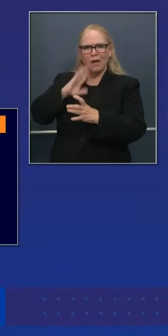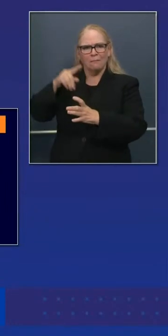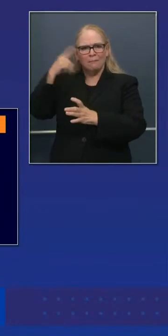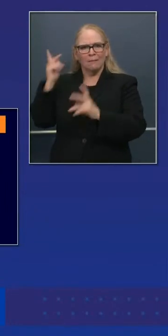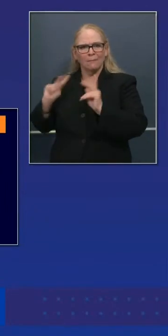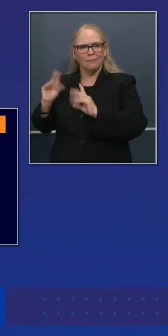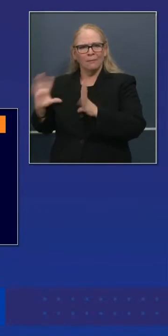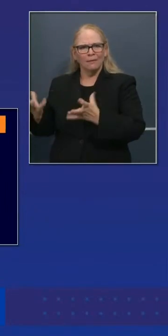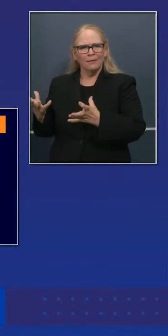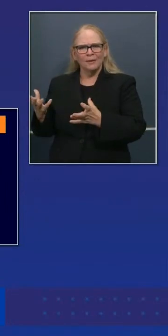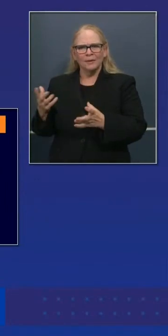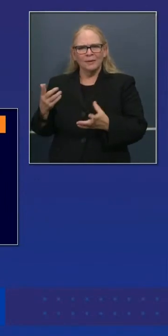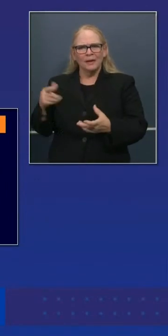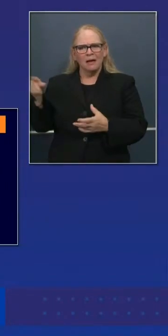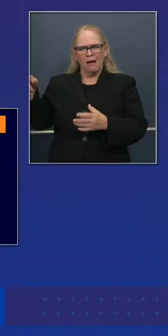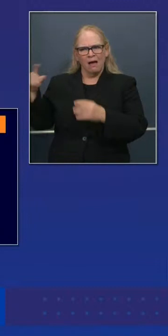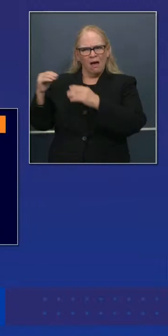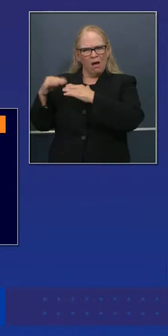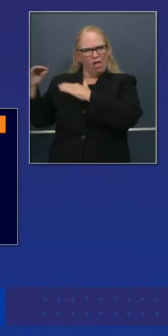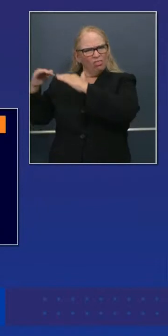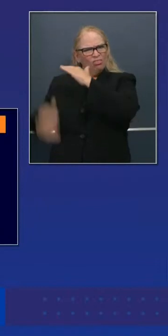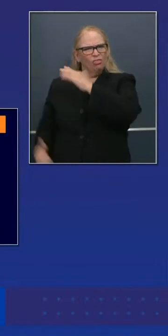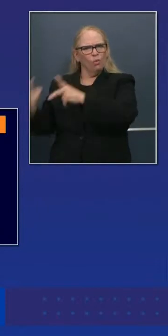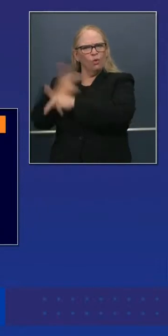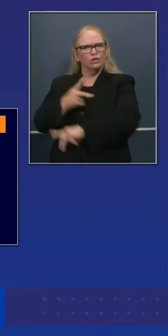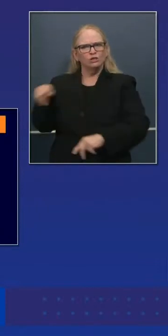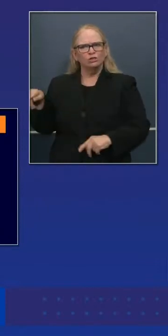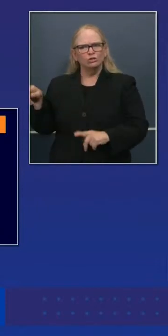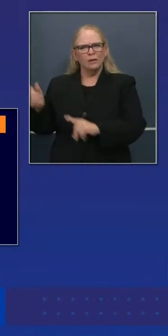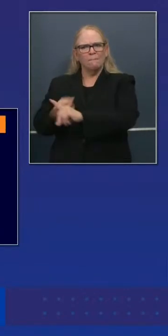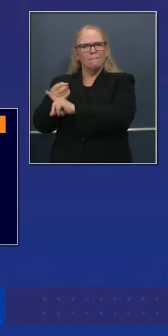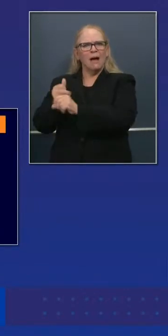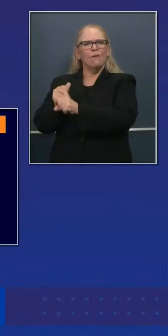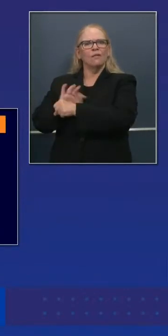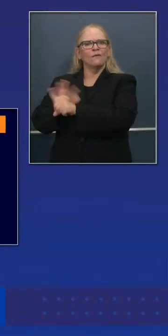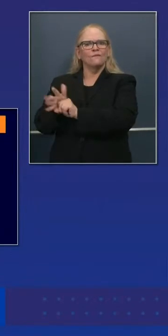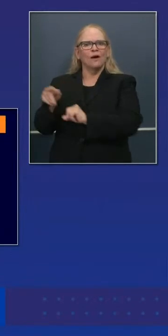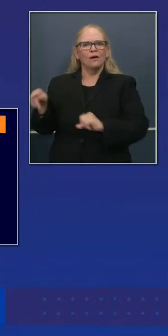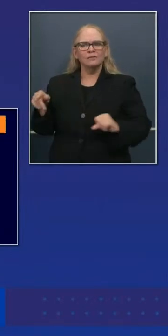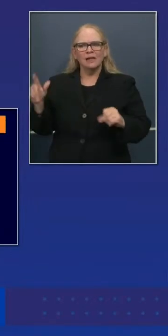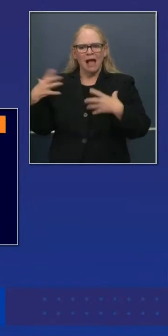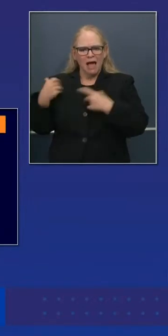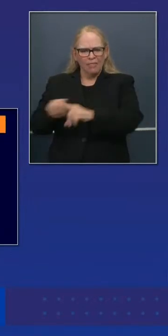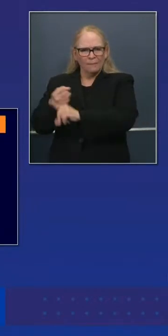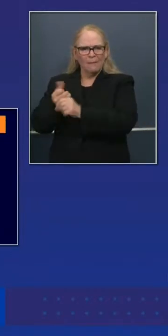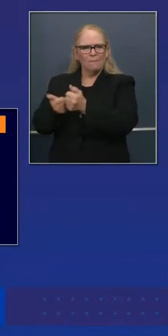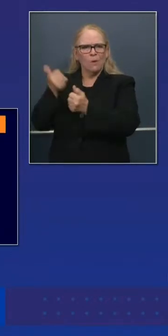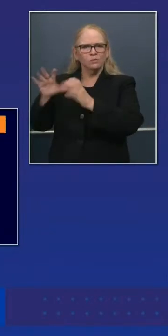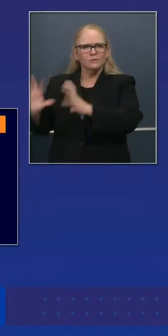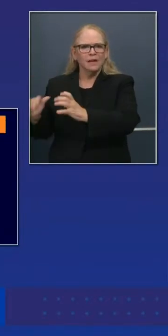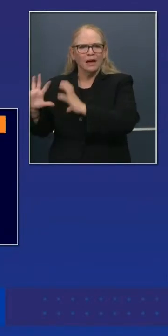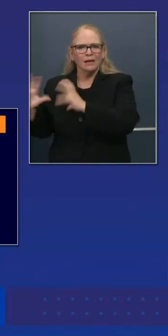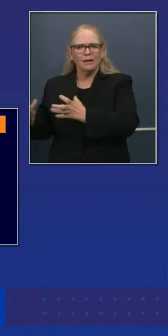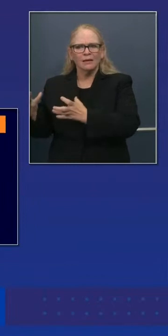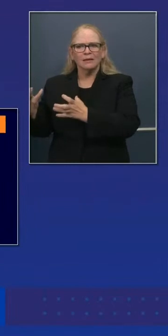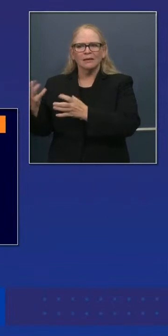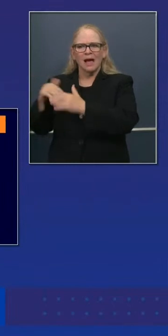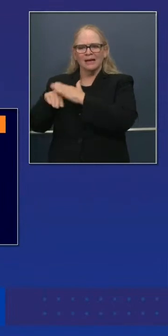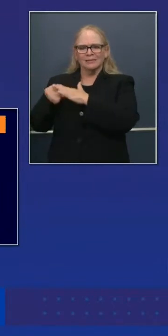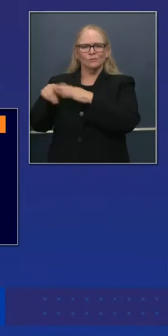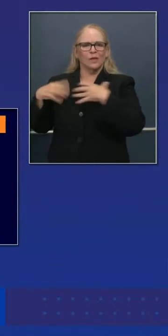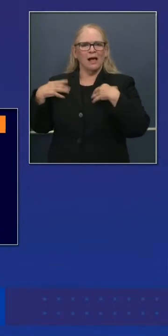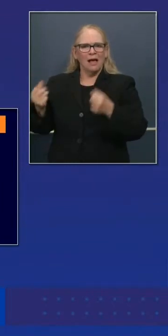health has been part of a mantra, I think, of what makes California special, particularly as it relates to its healthcare delivery system, is